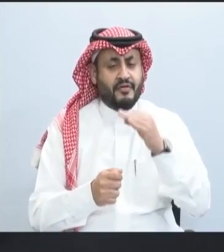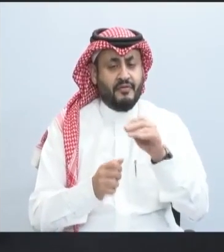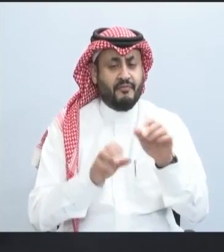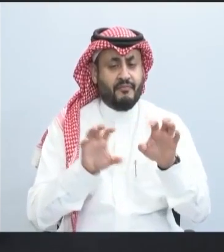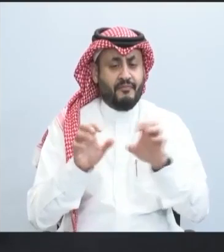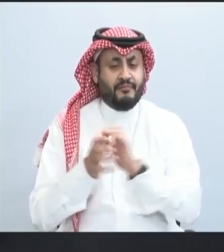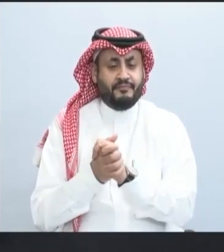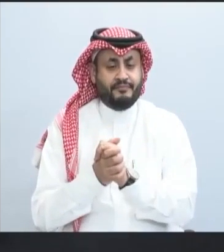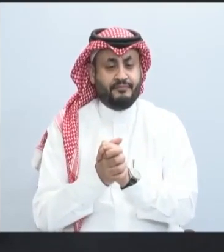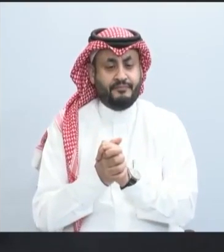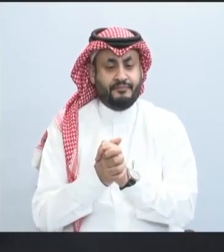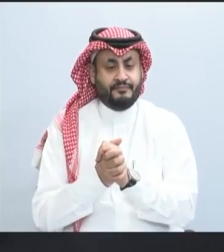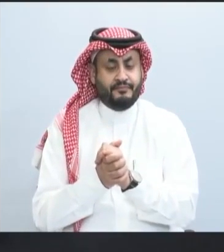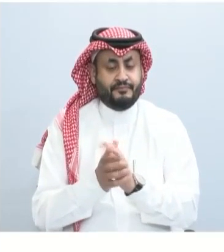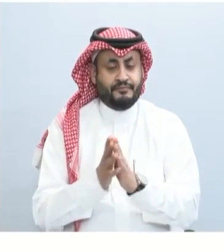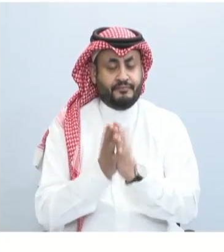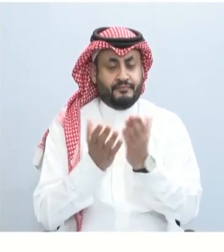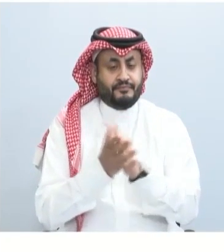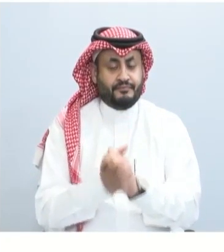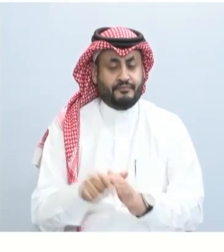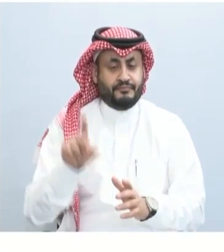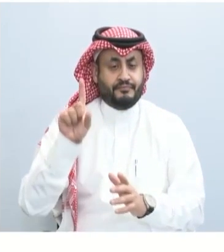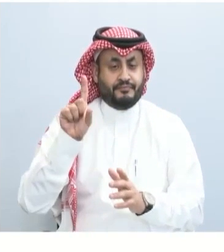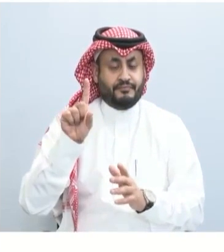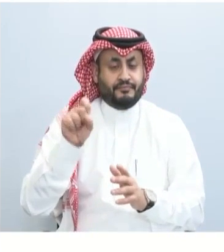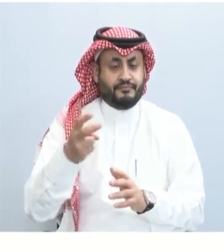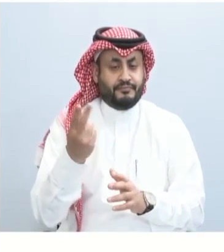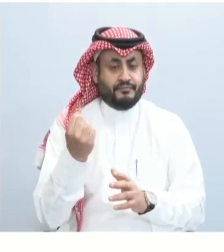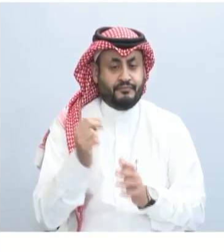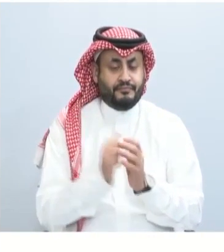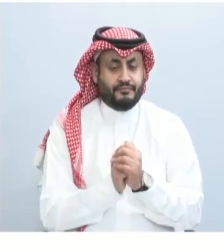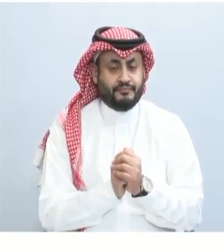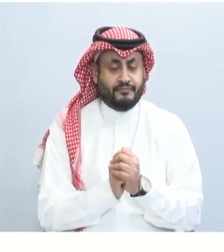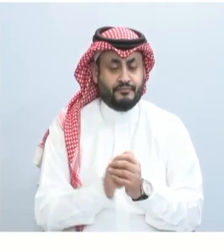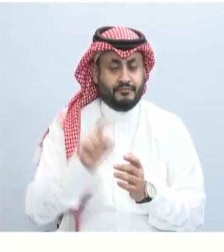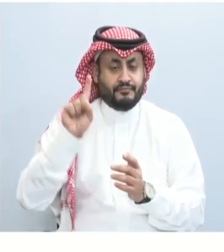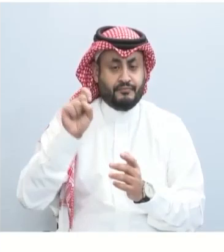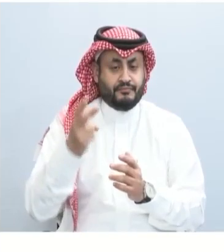letters. So I would like you now to open your books on page